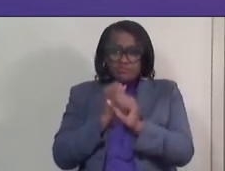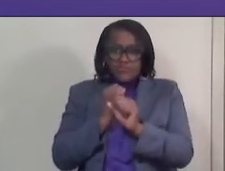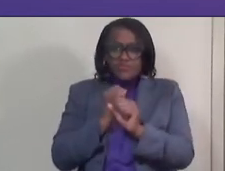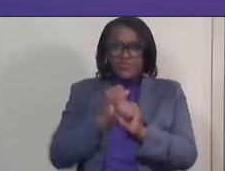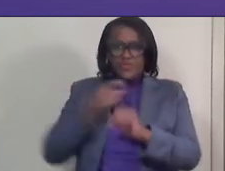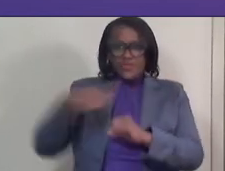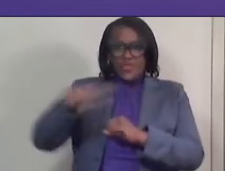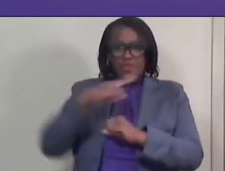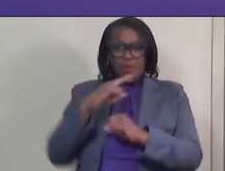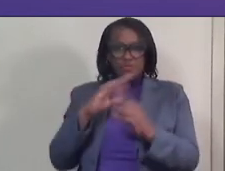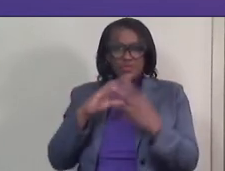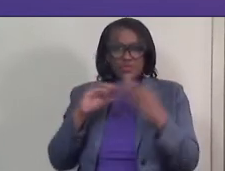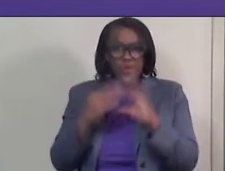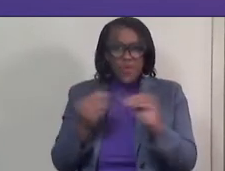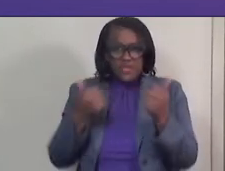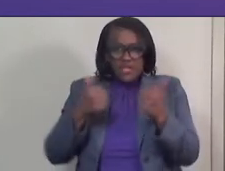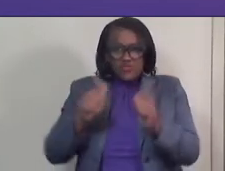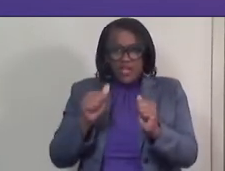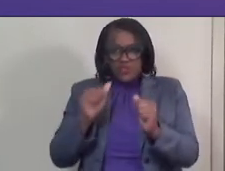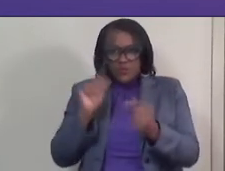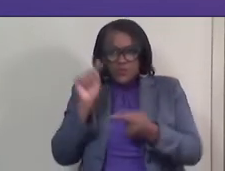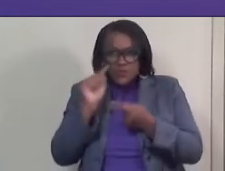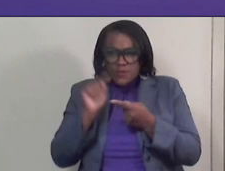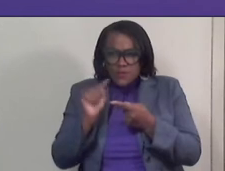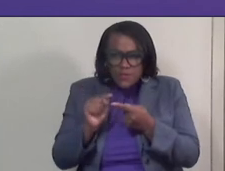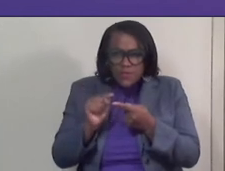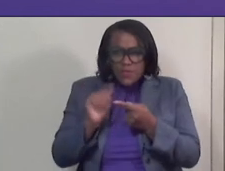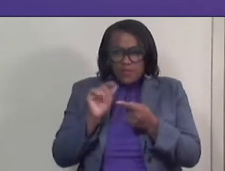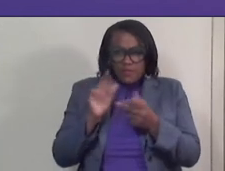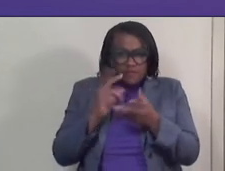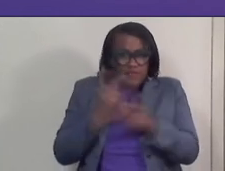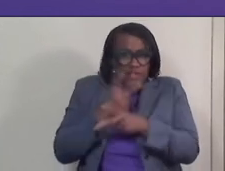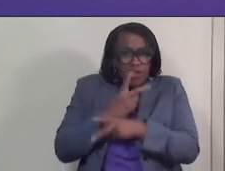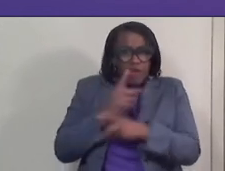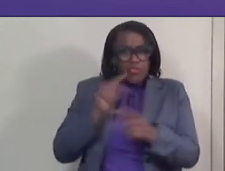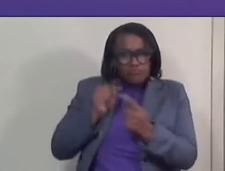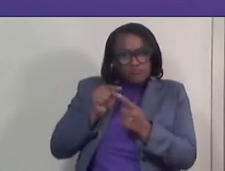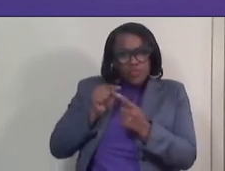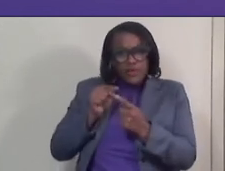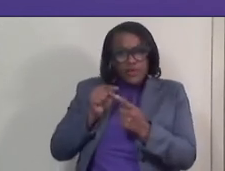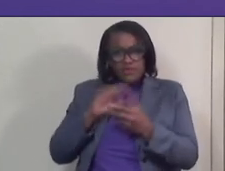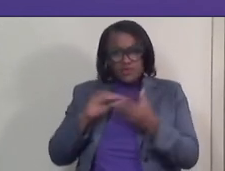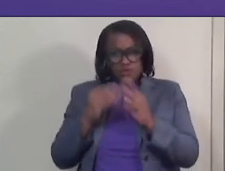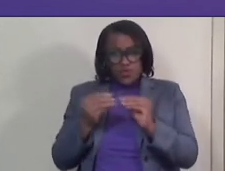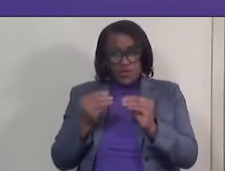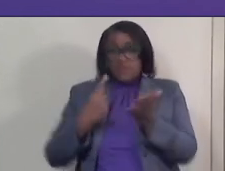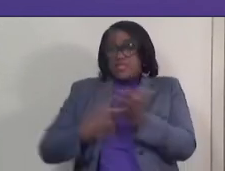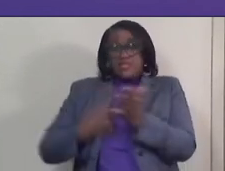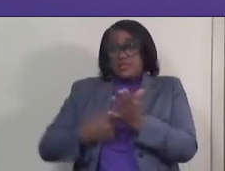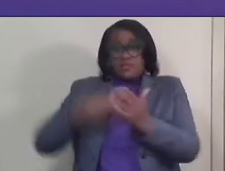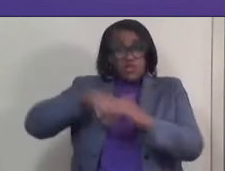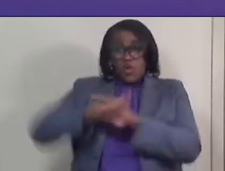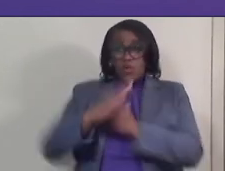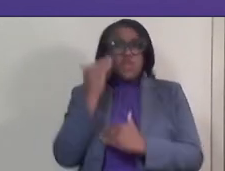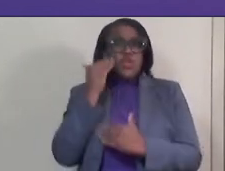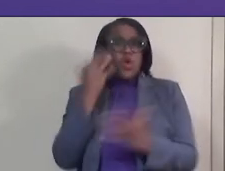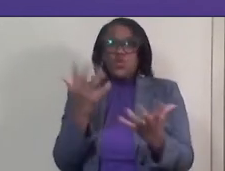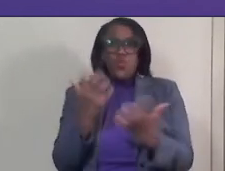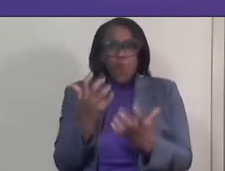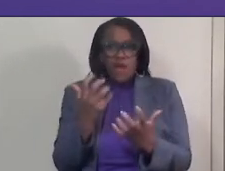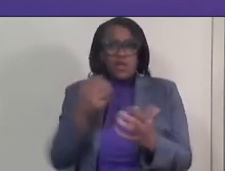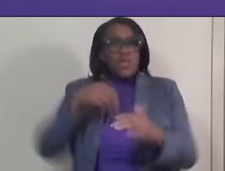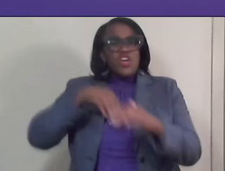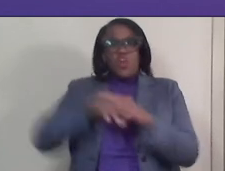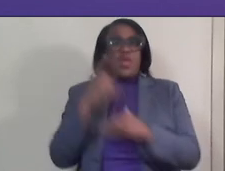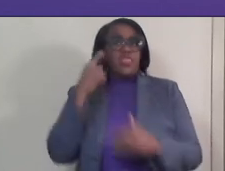stories and just start to whittle it down to, oh. So in some cases, you go in knowing what you want. Usually you're going to go in thinking you know what you